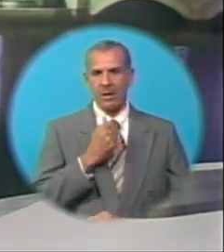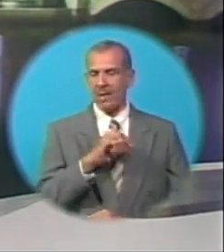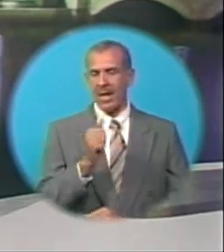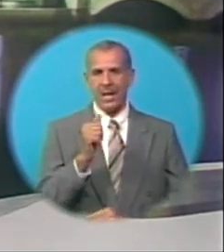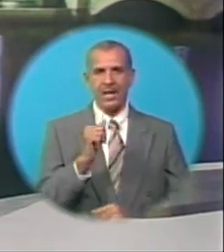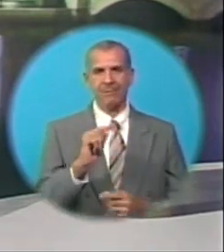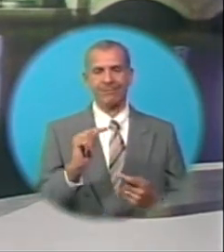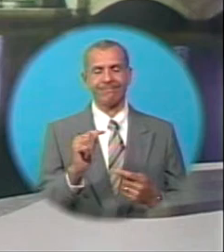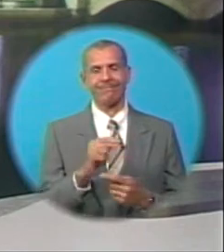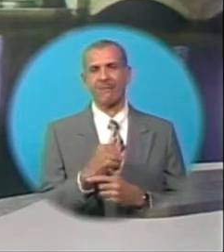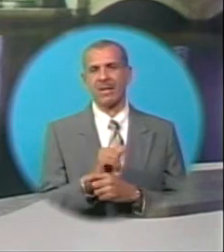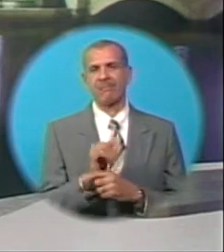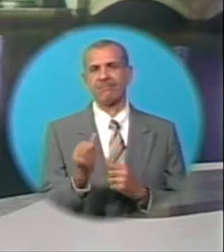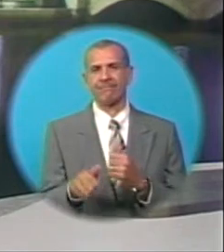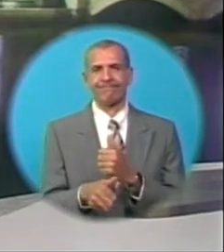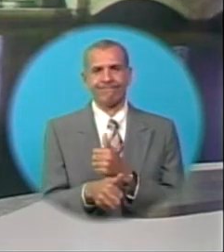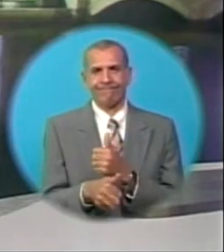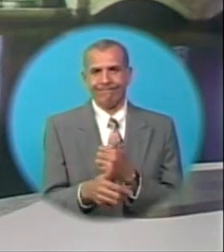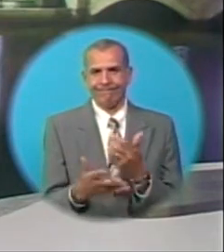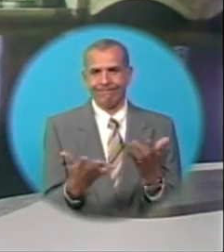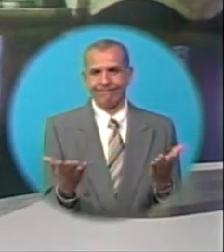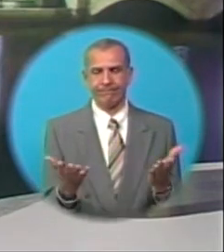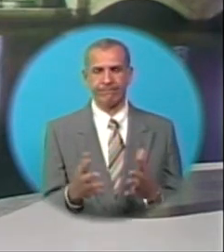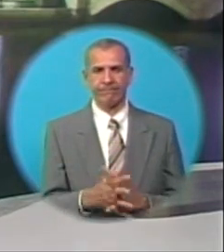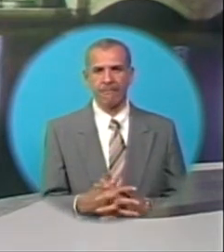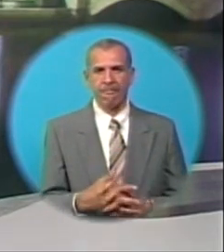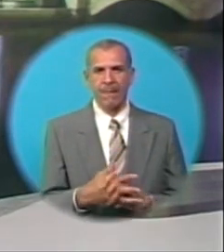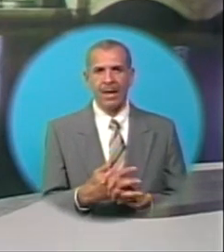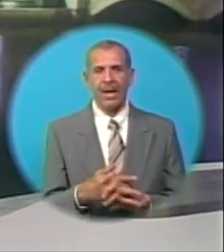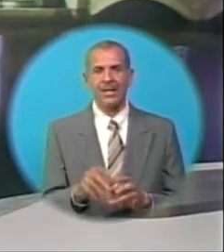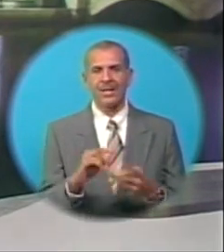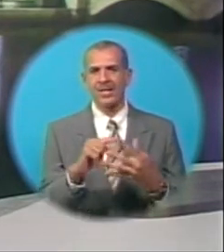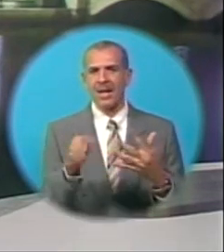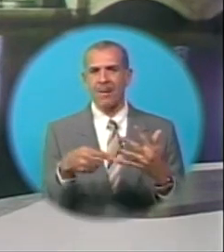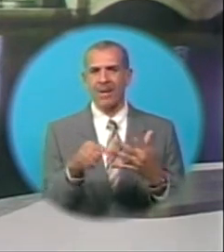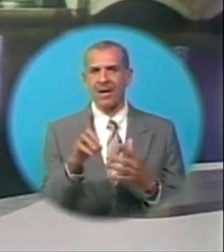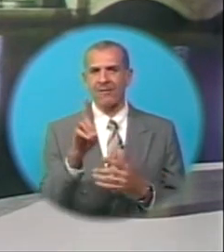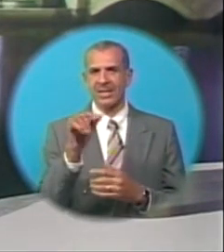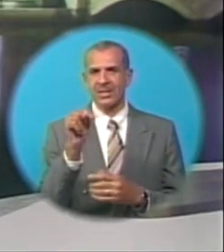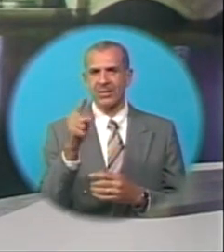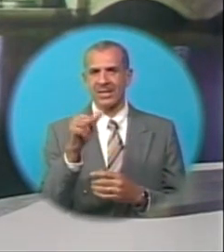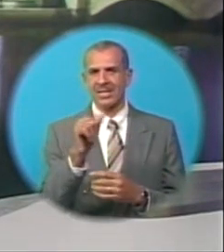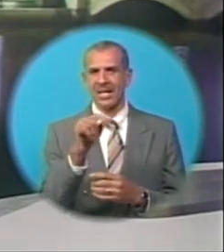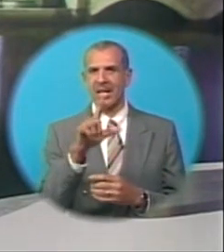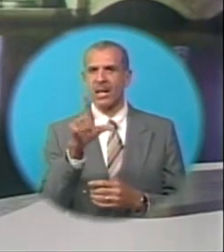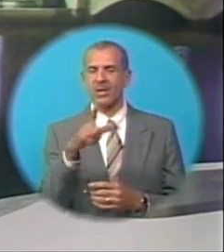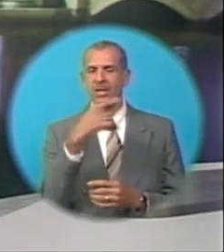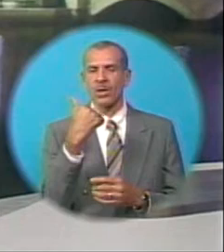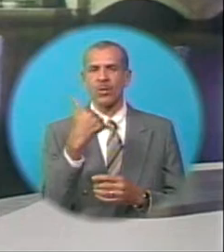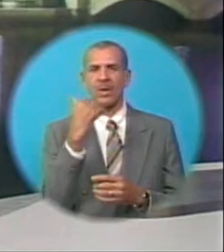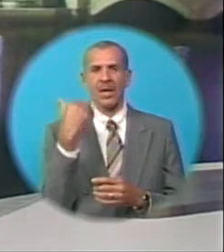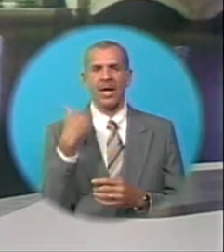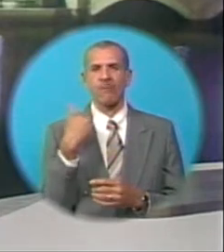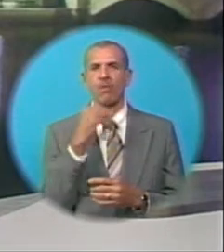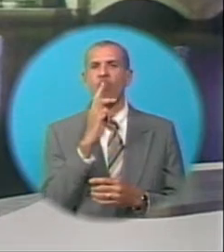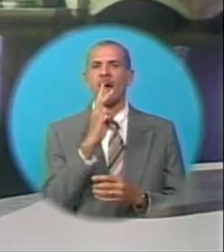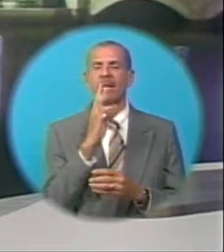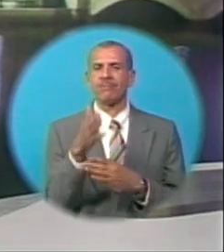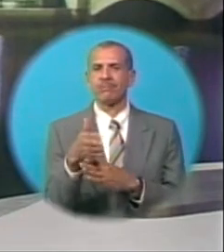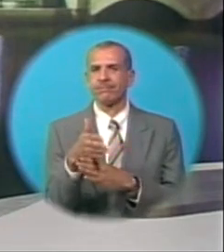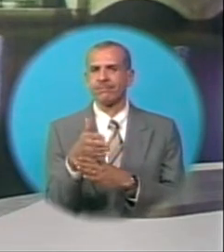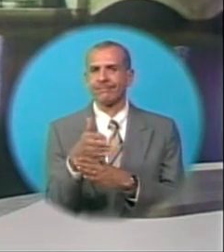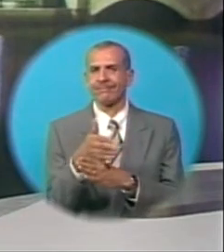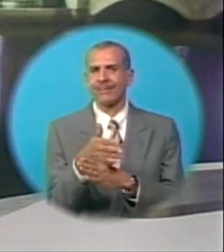inconvenience that this may cause. Well, a number of districts in St. Lucie are in line for a much improved water supply. It's coming through a